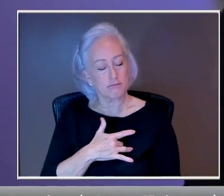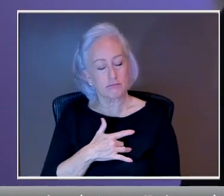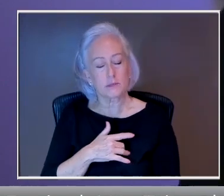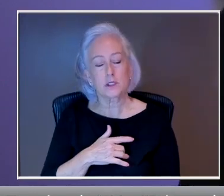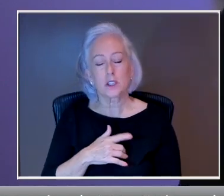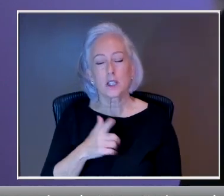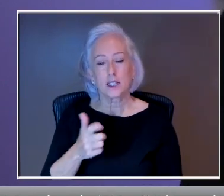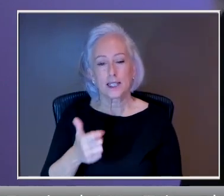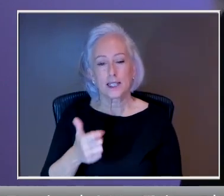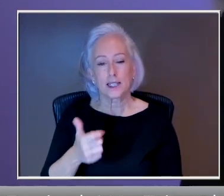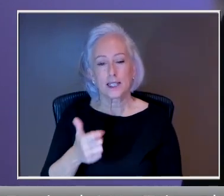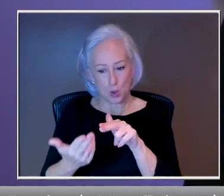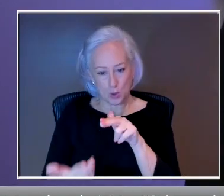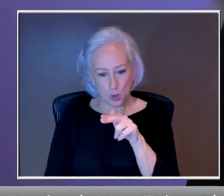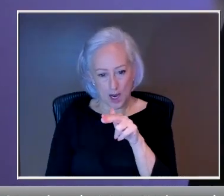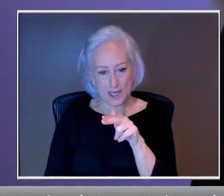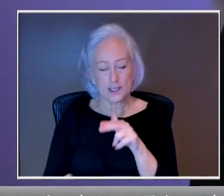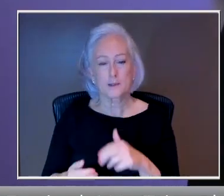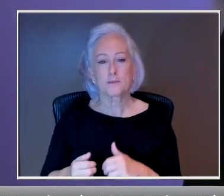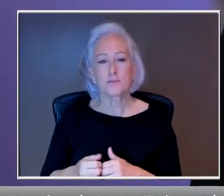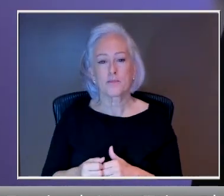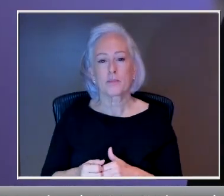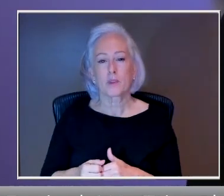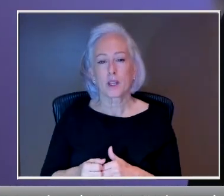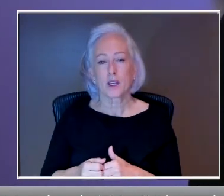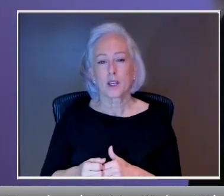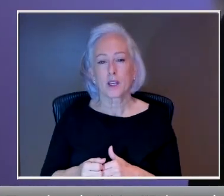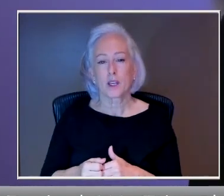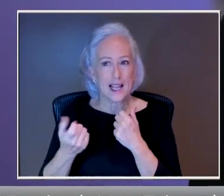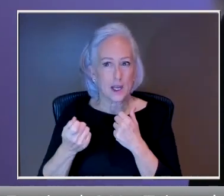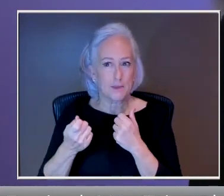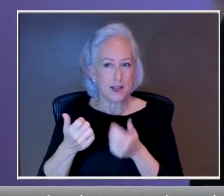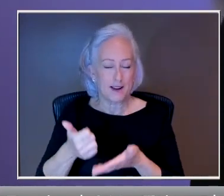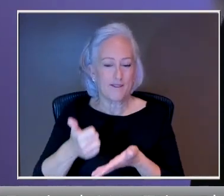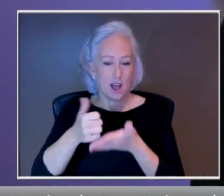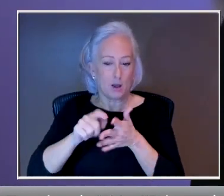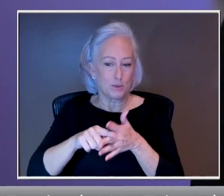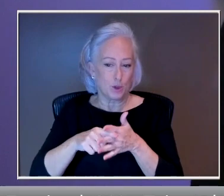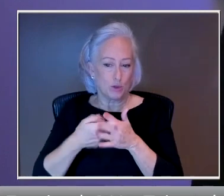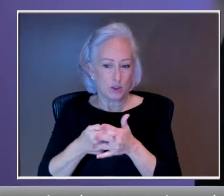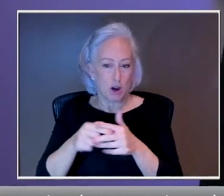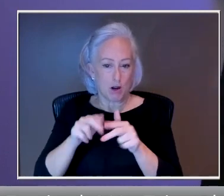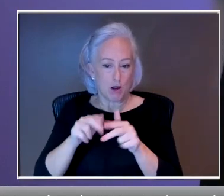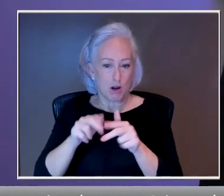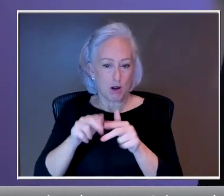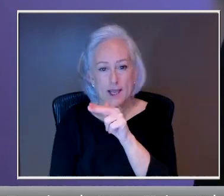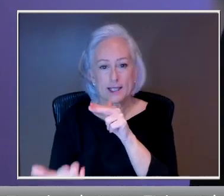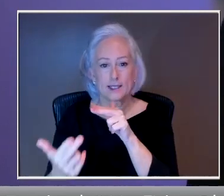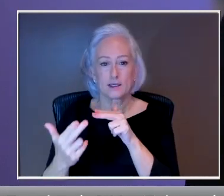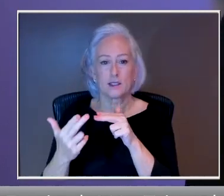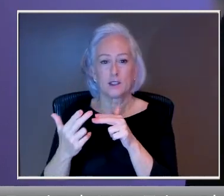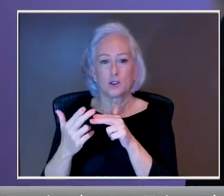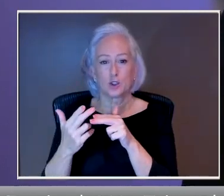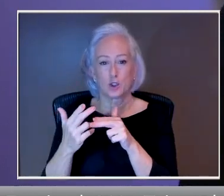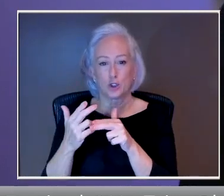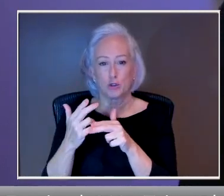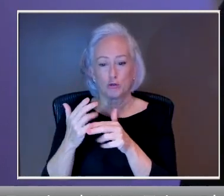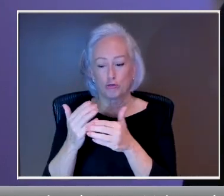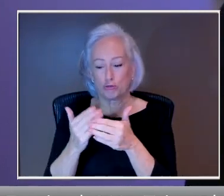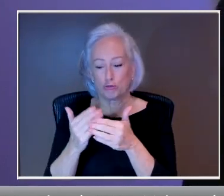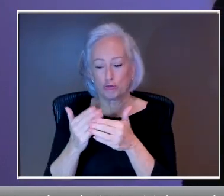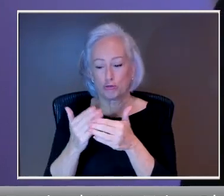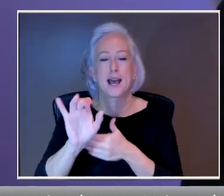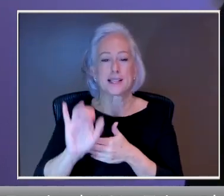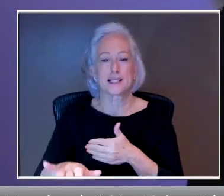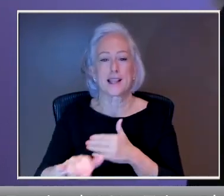weight. And it kind of gave me just that kickstart that I needed to get past my plateau, and it